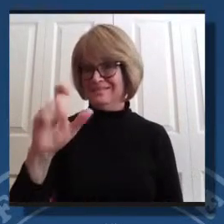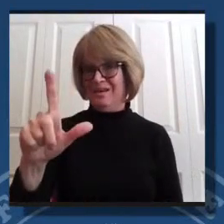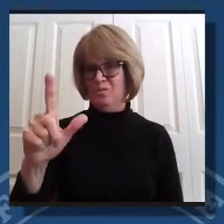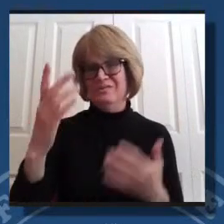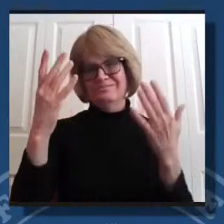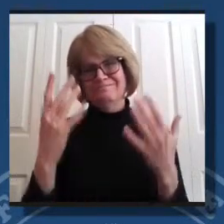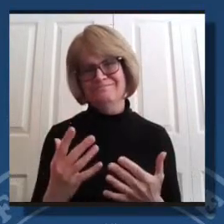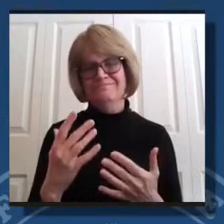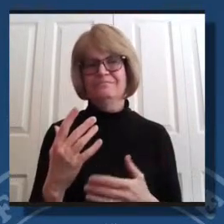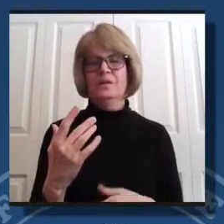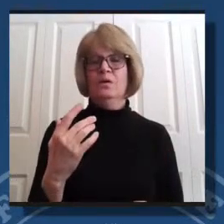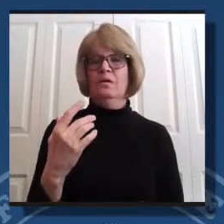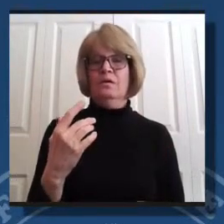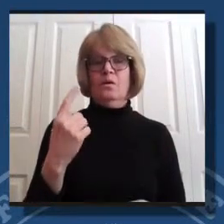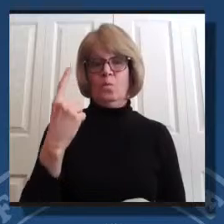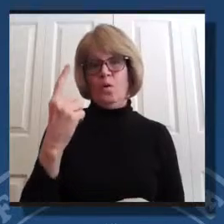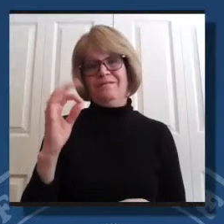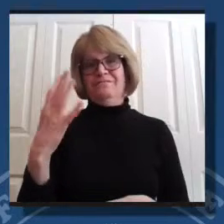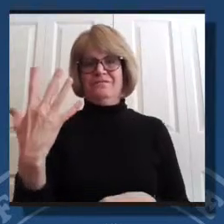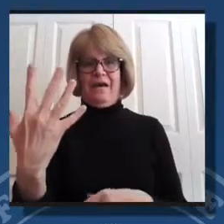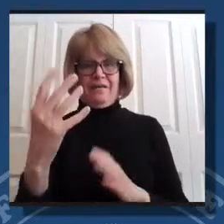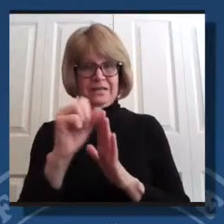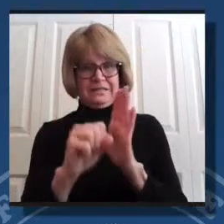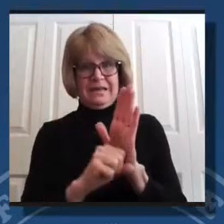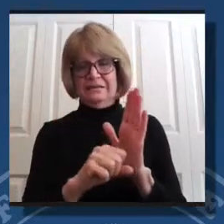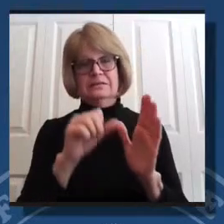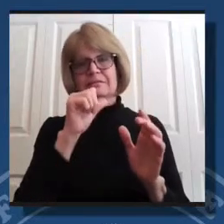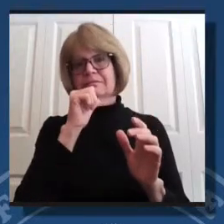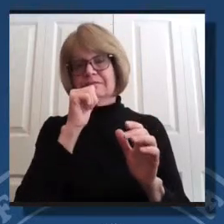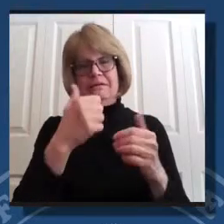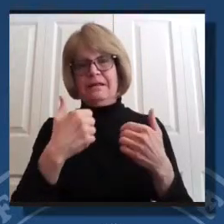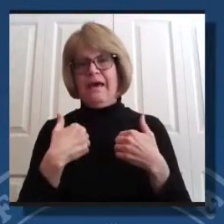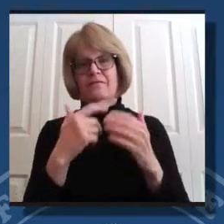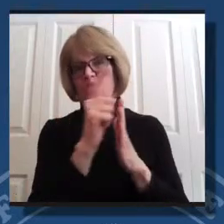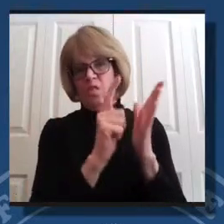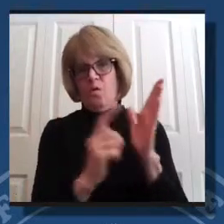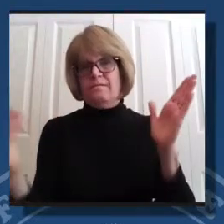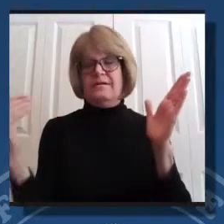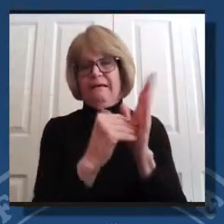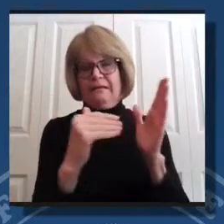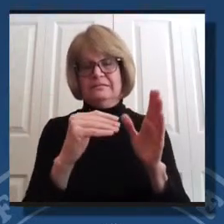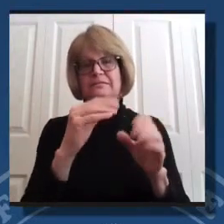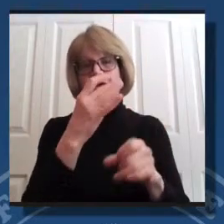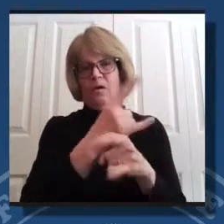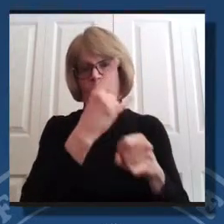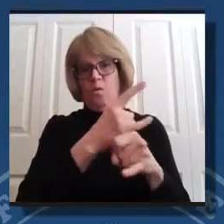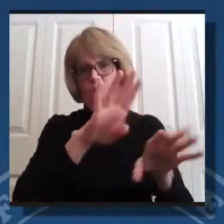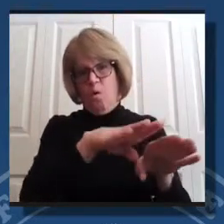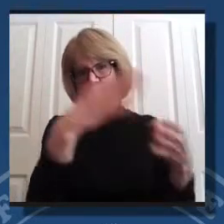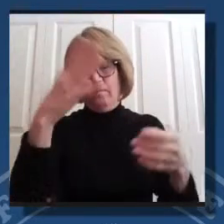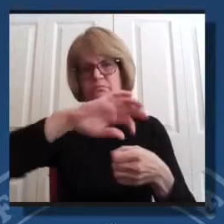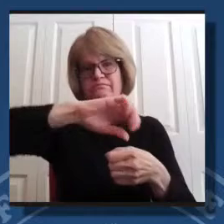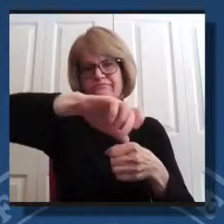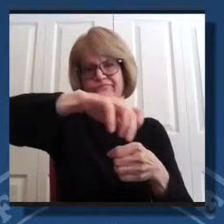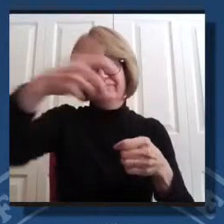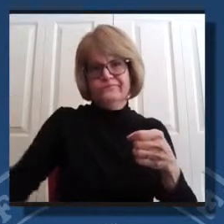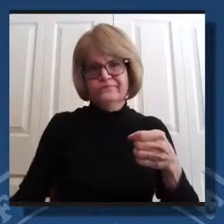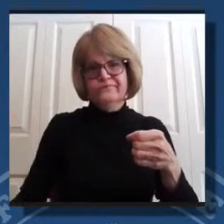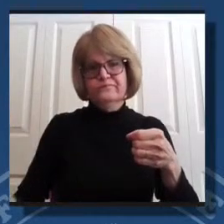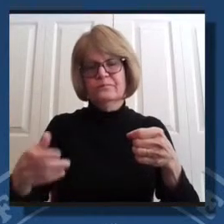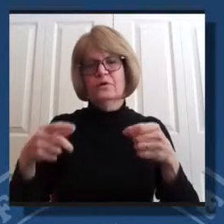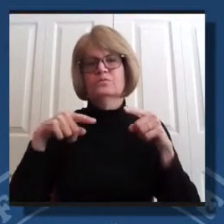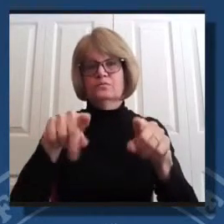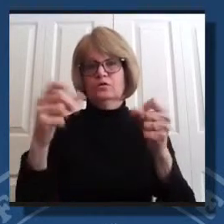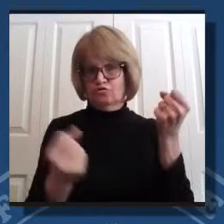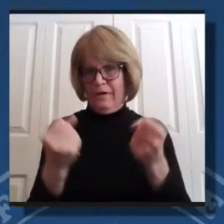states that does not have an open container restriction law. And what this bill does, what it says is